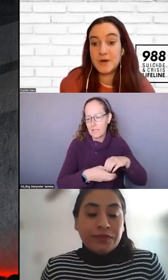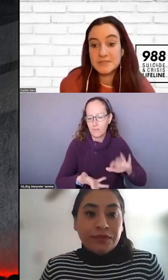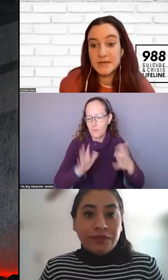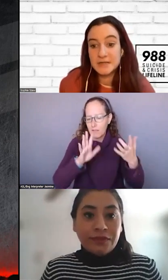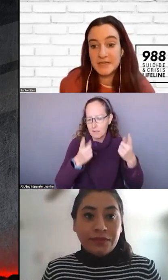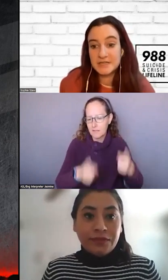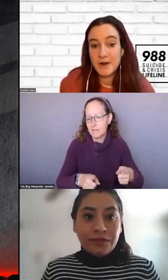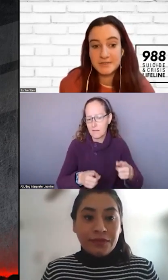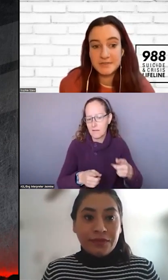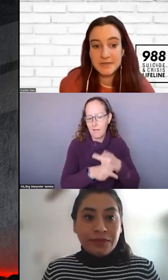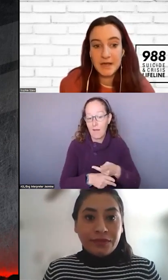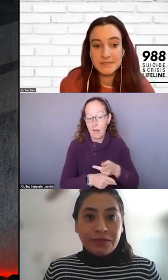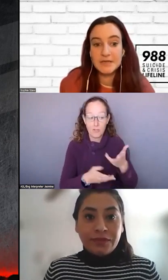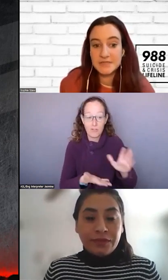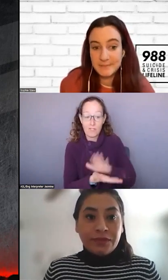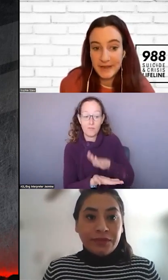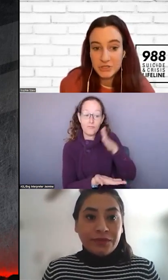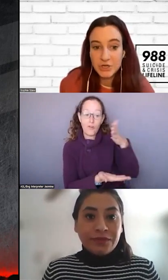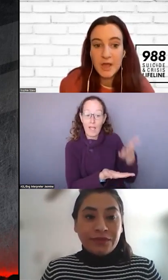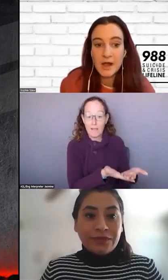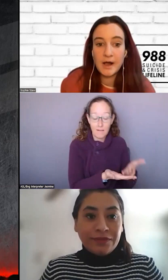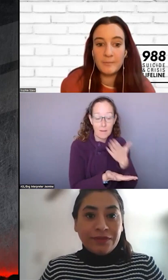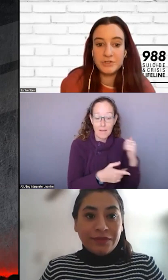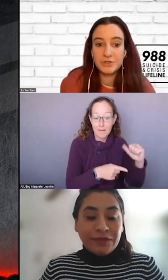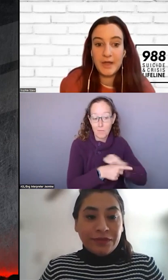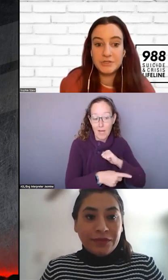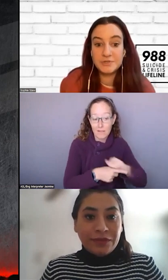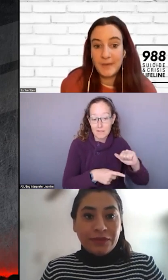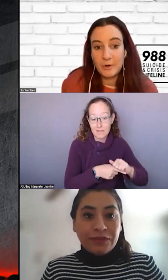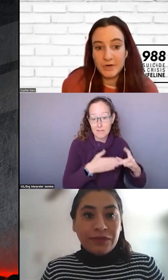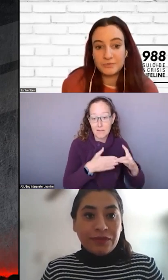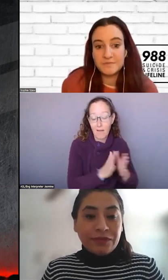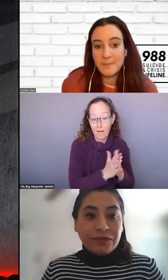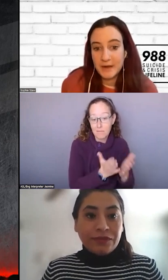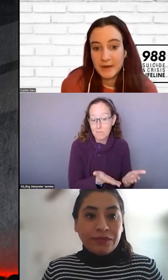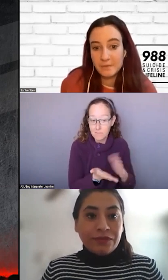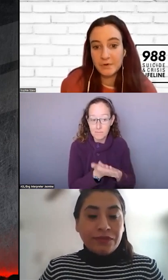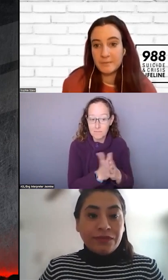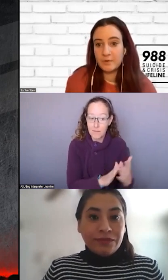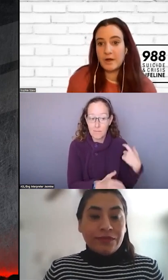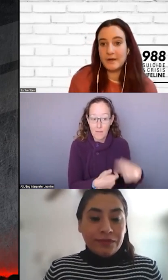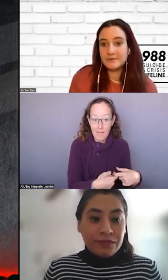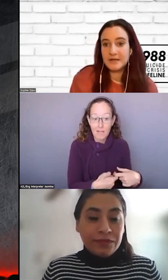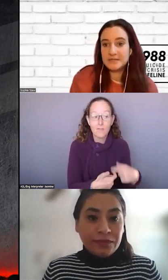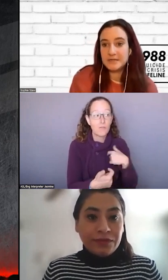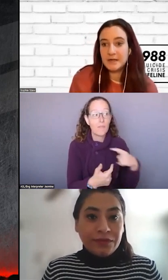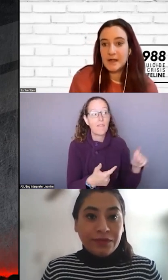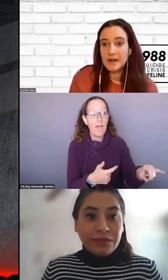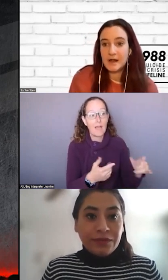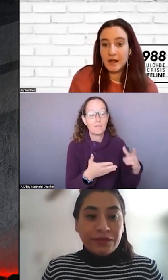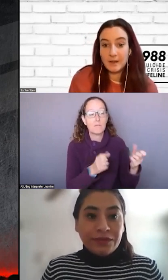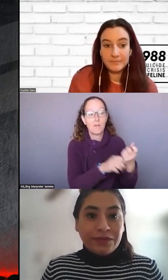she translated the best practices guides into Spanish, which led to some outreach from Spain in learning more about